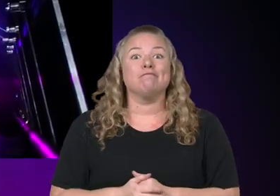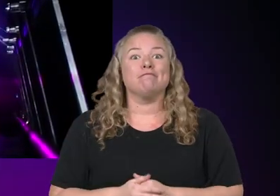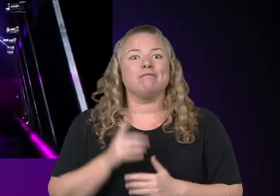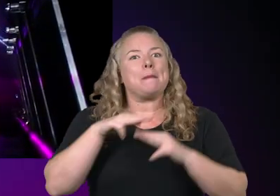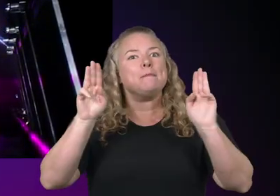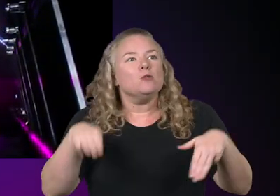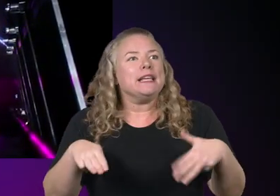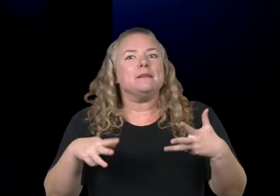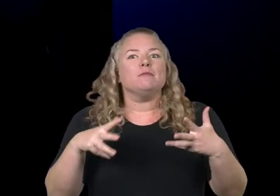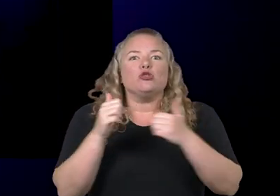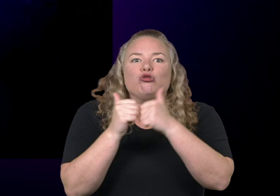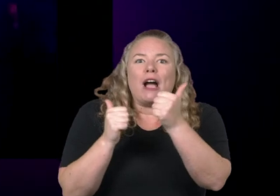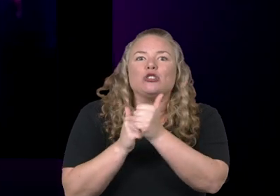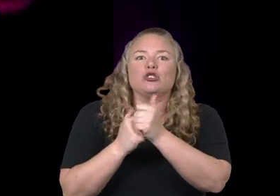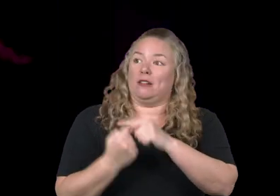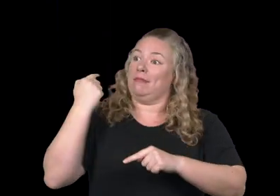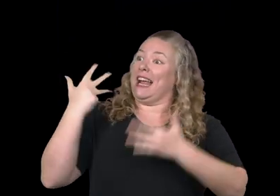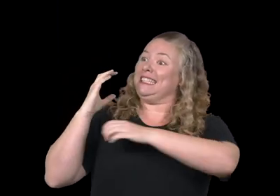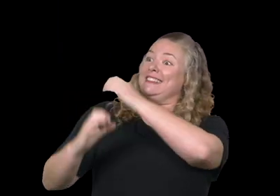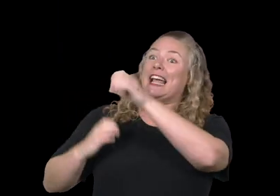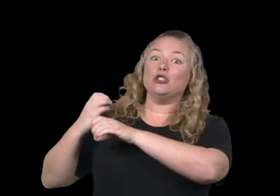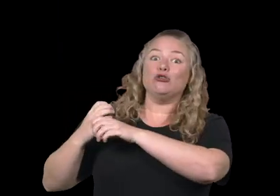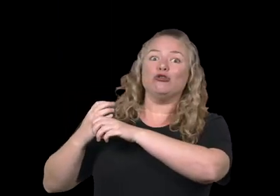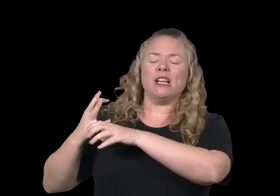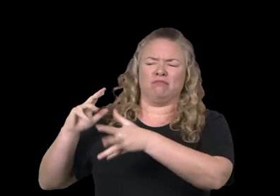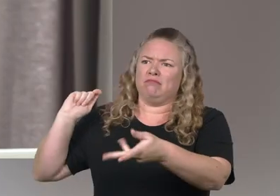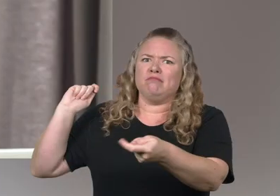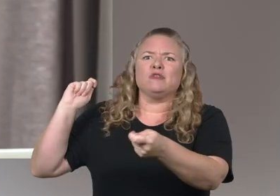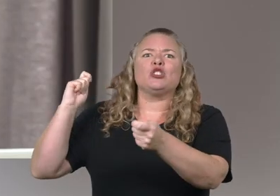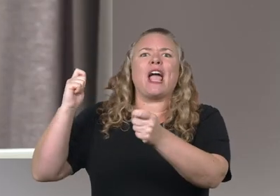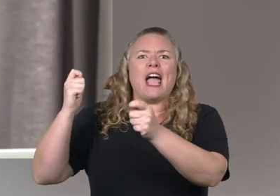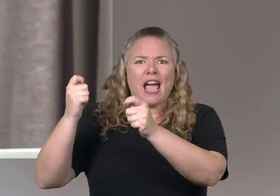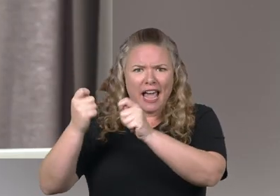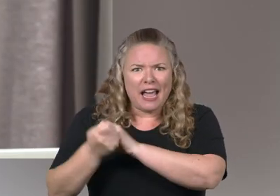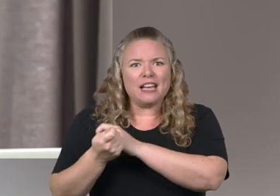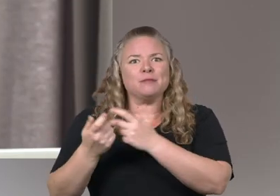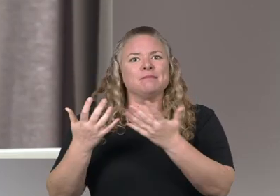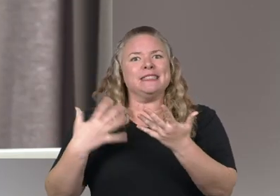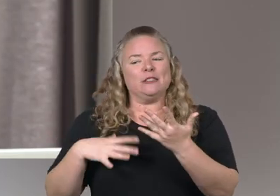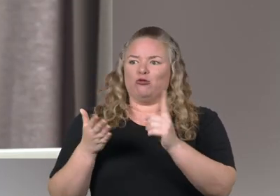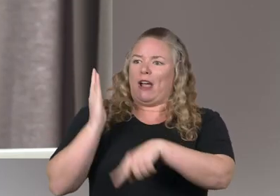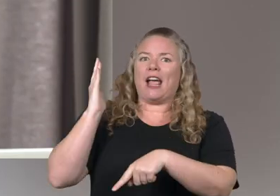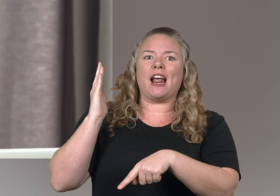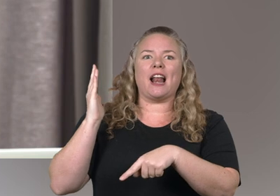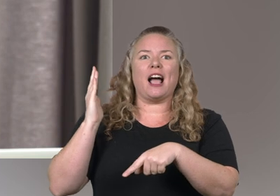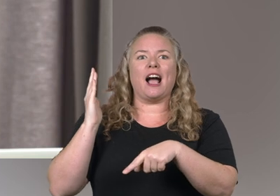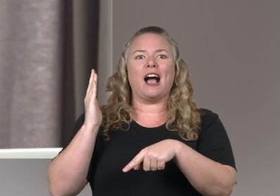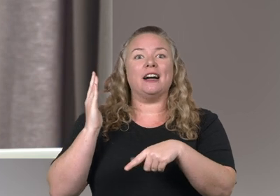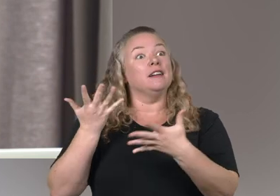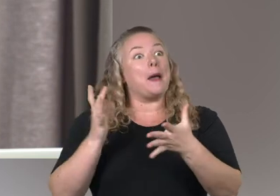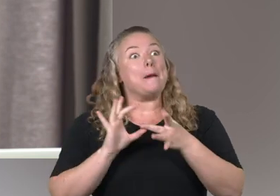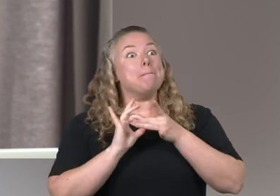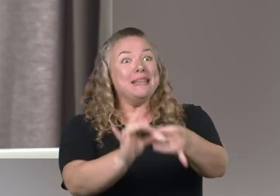it's very hard for a museum structure formed in the 19th century, however much it's changed, to recognise